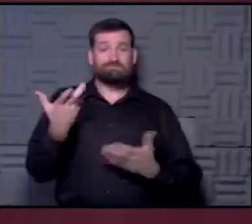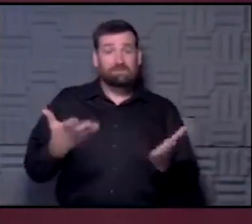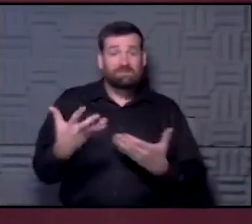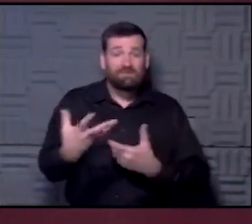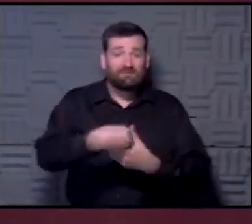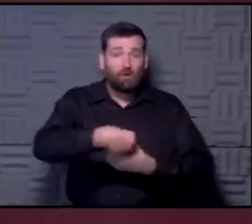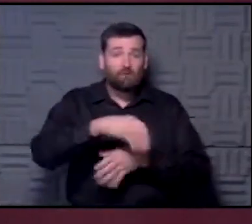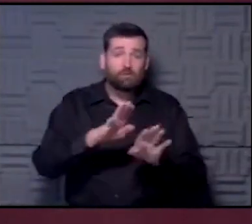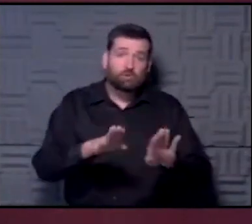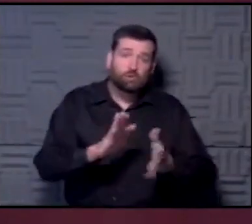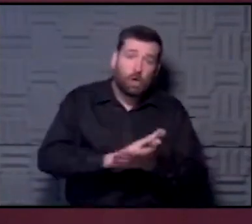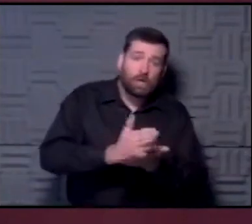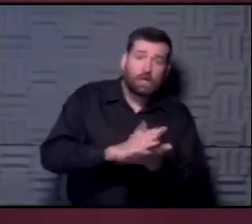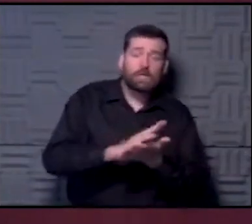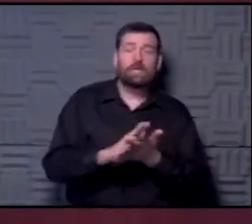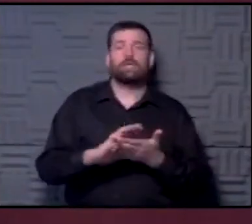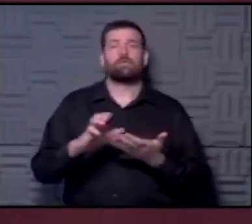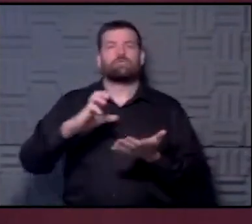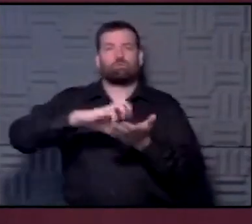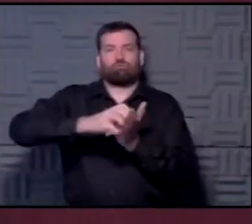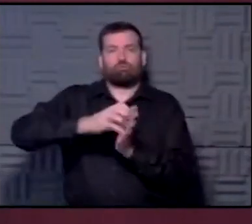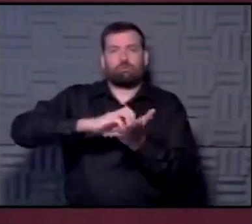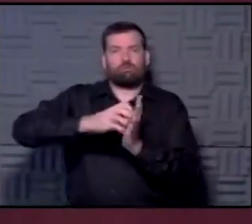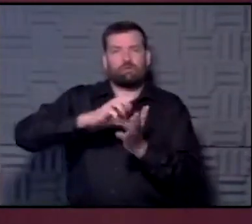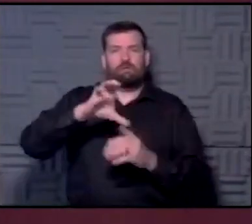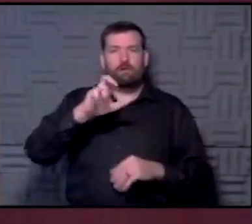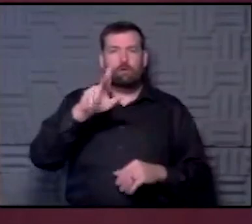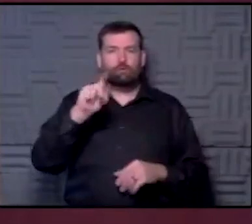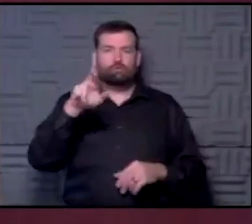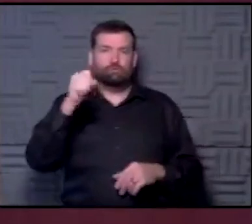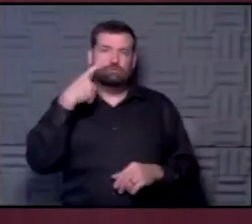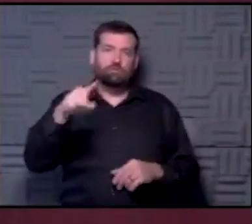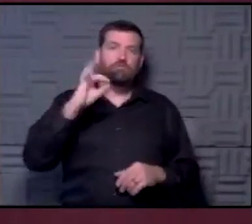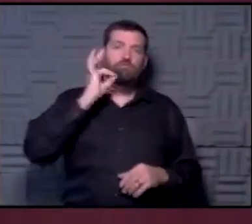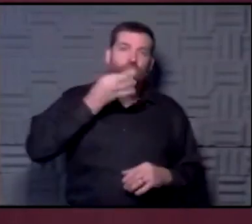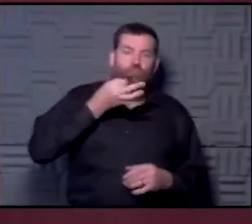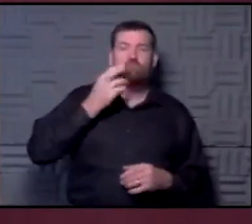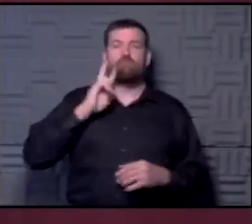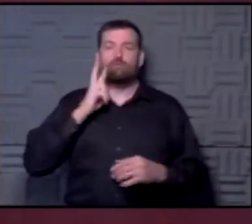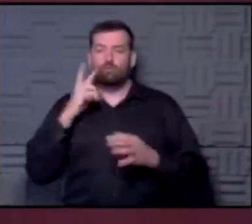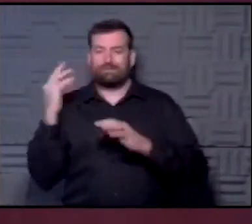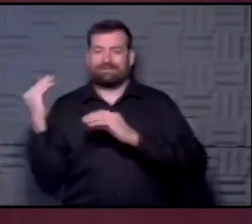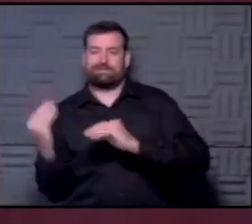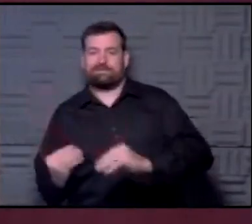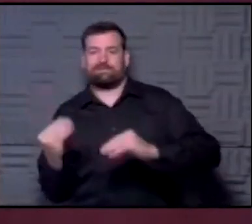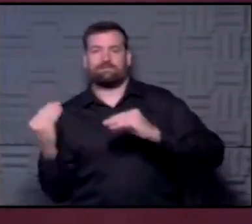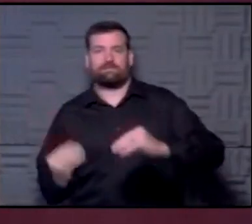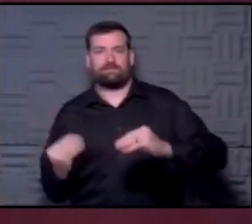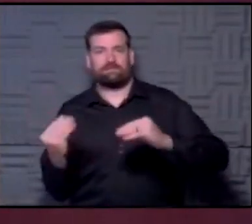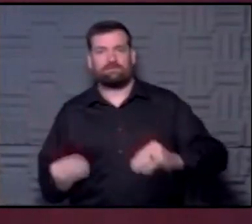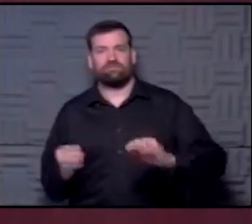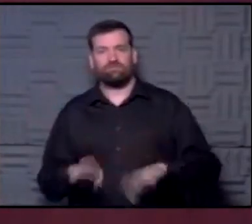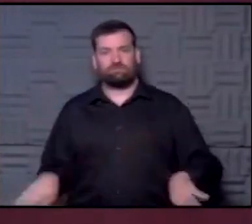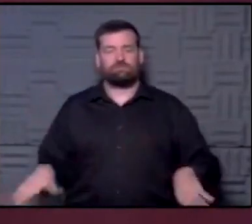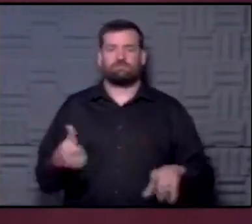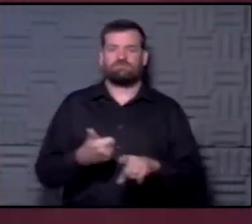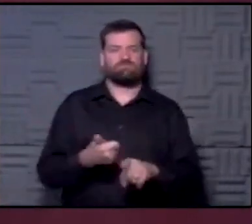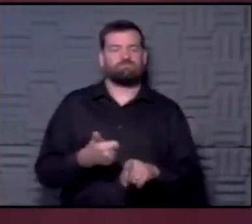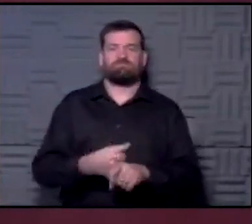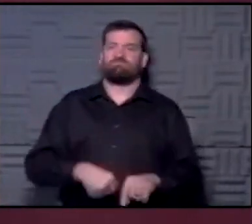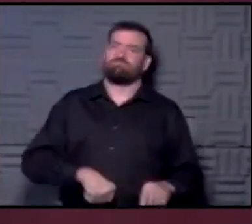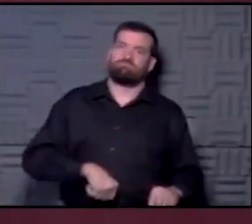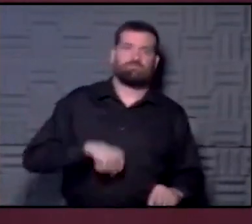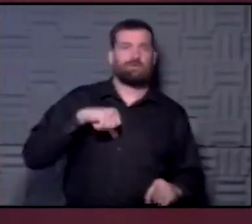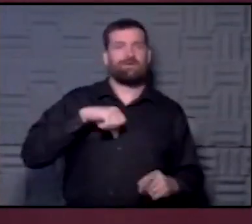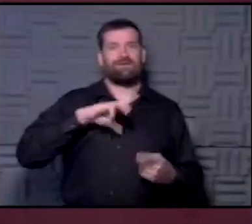in cooking. Use cookie cutters to cut fruit or vegetables. Teach them. They get so... they're so proud